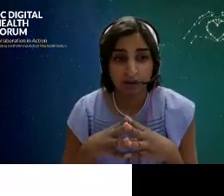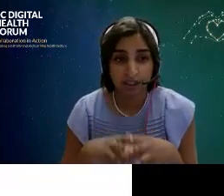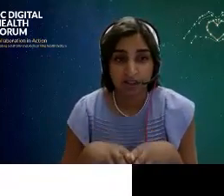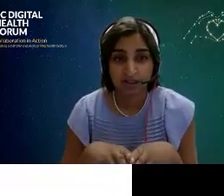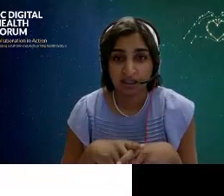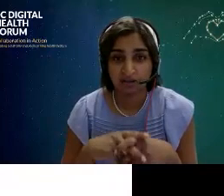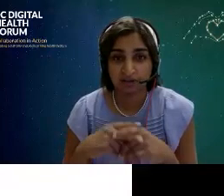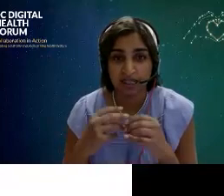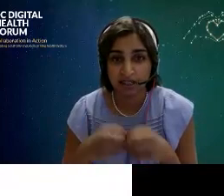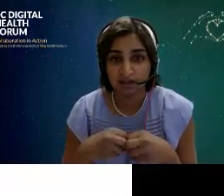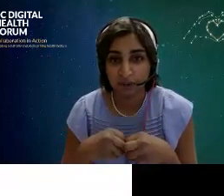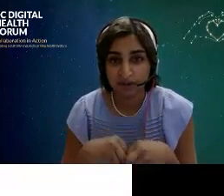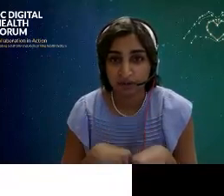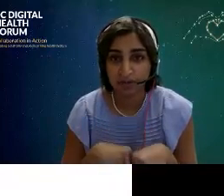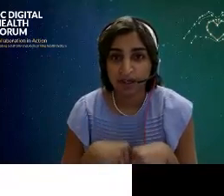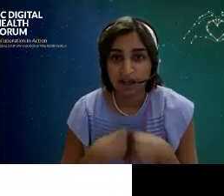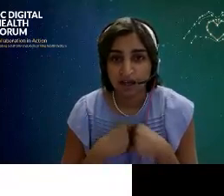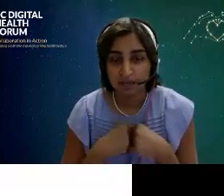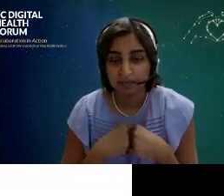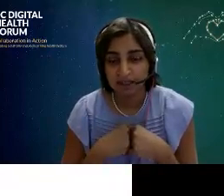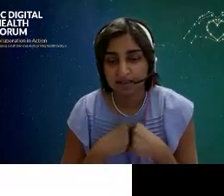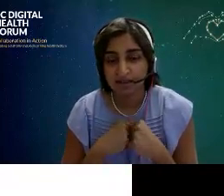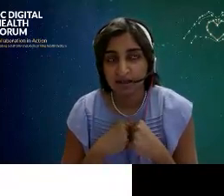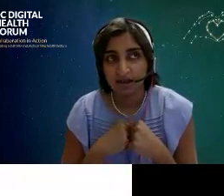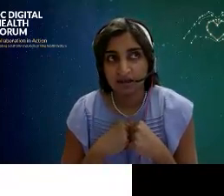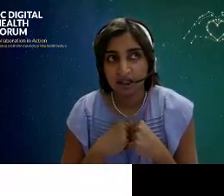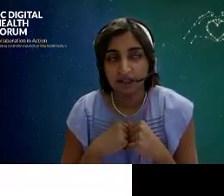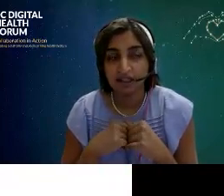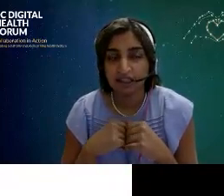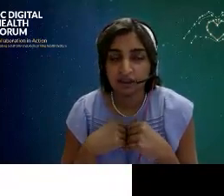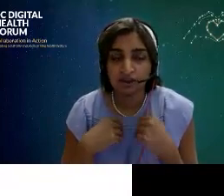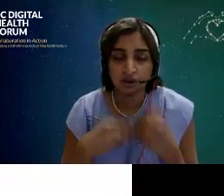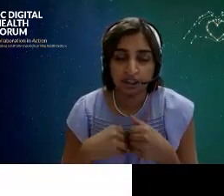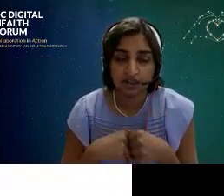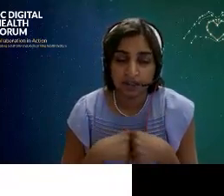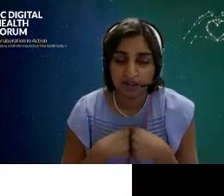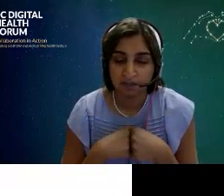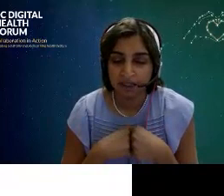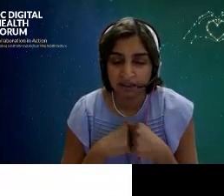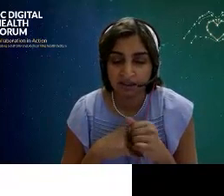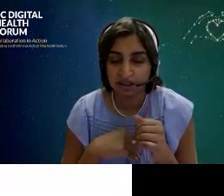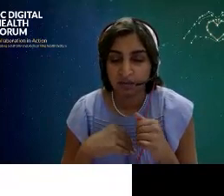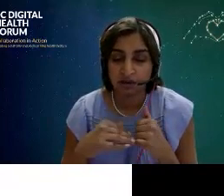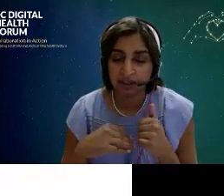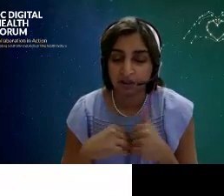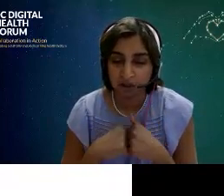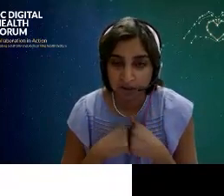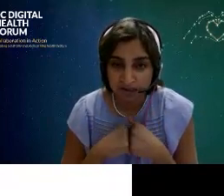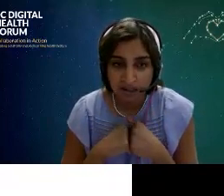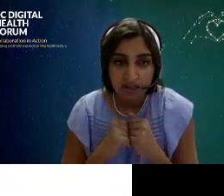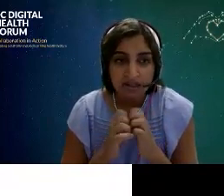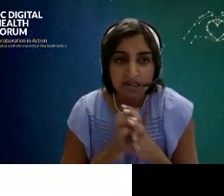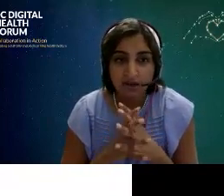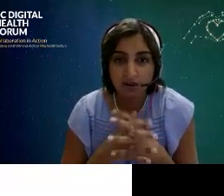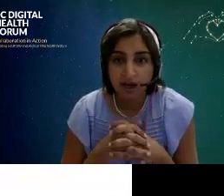actually want our patients and caregivers in the focus group because they felt like they couldn't truly express their opinion and they didn't want to be